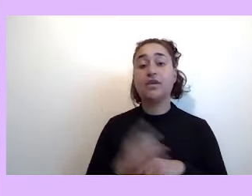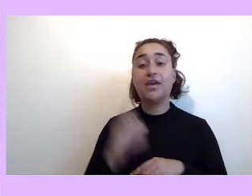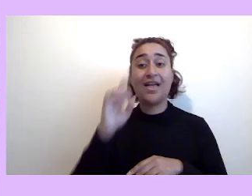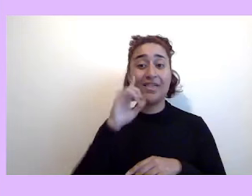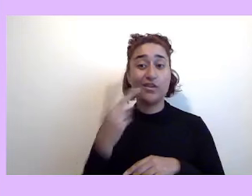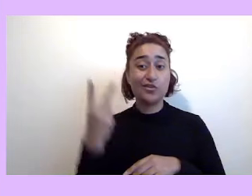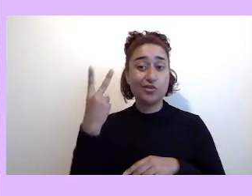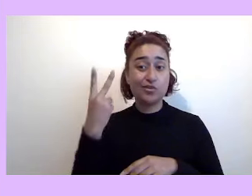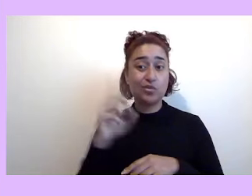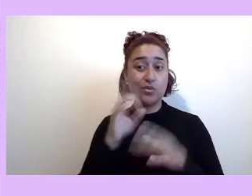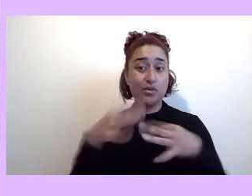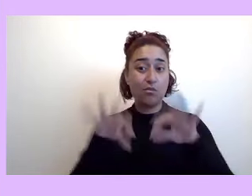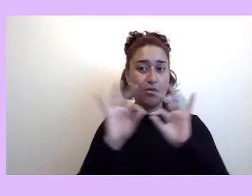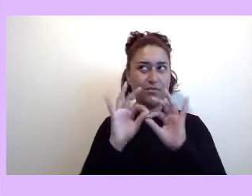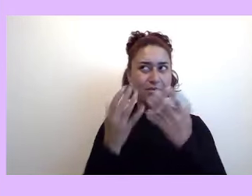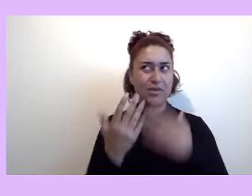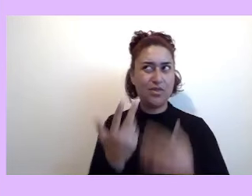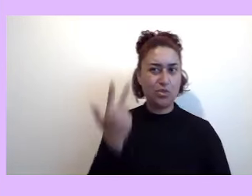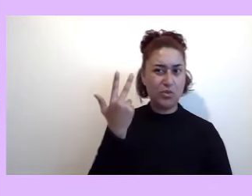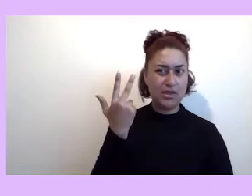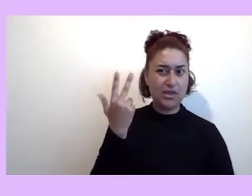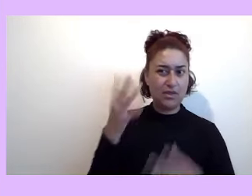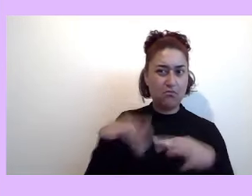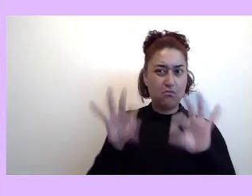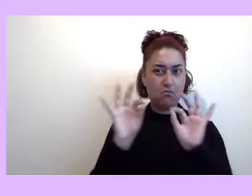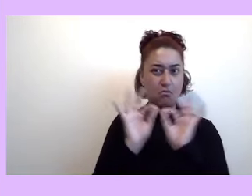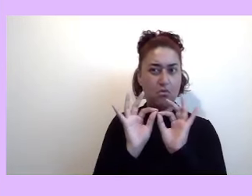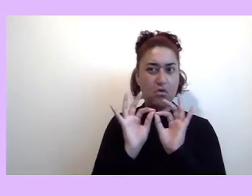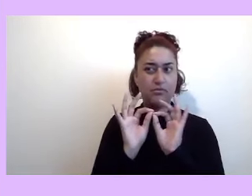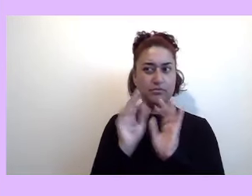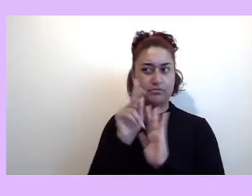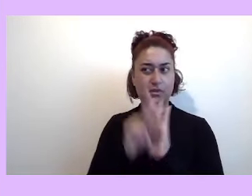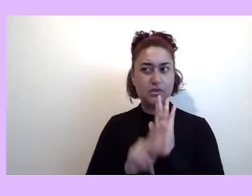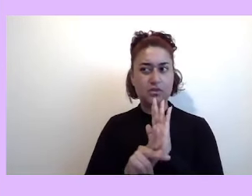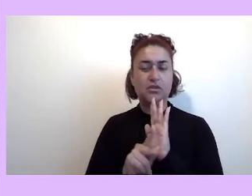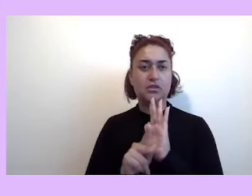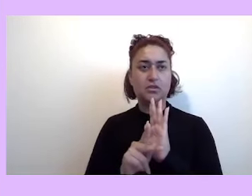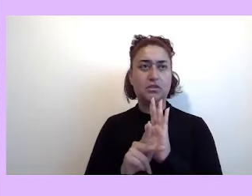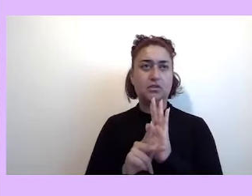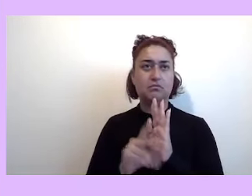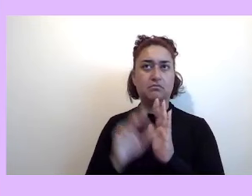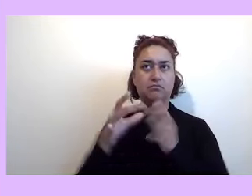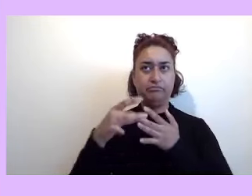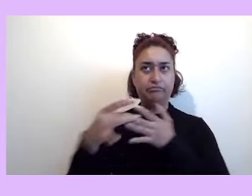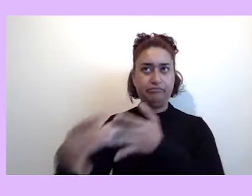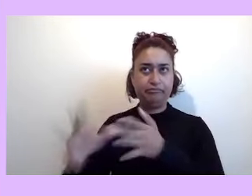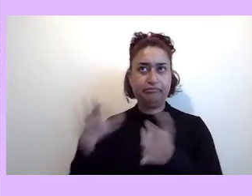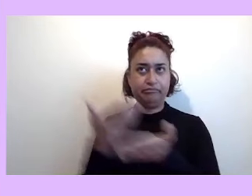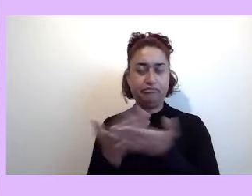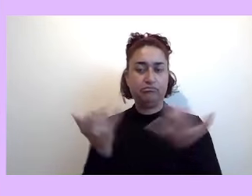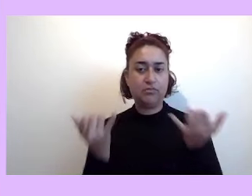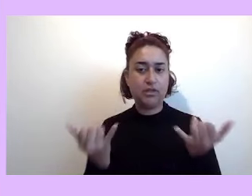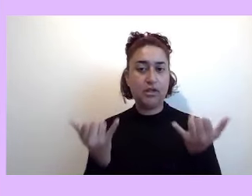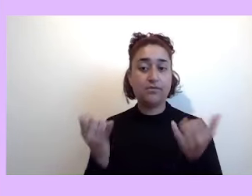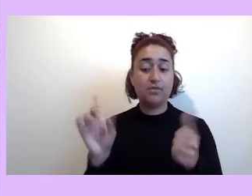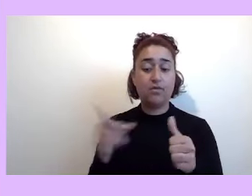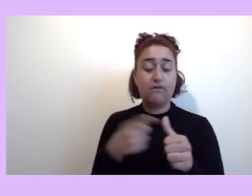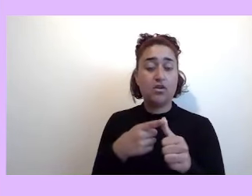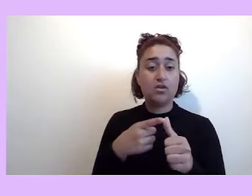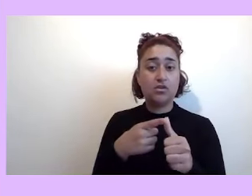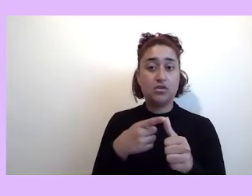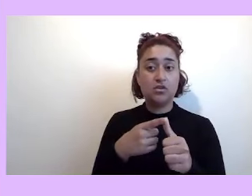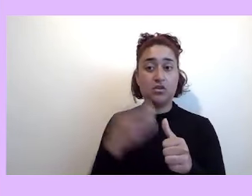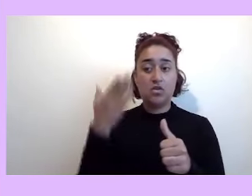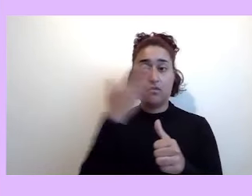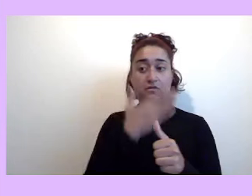really important, maybe three really important principles at work that has led us to today. The first of which is what's on the front of the